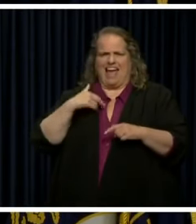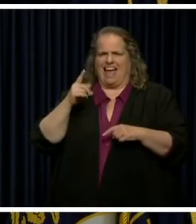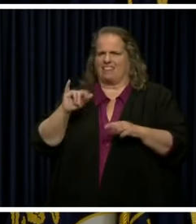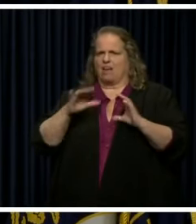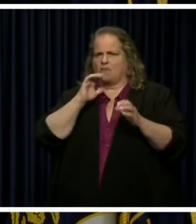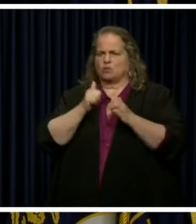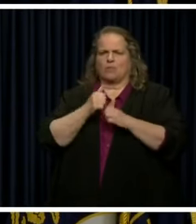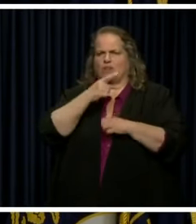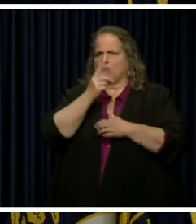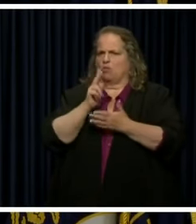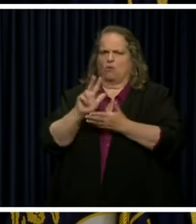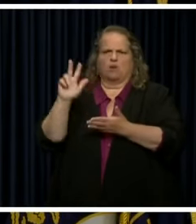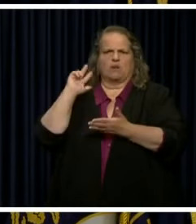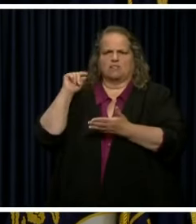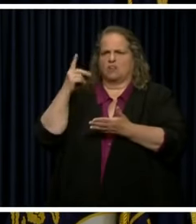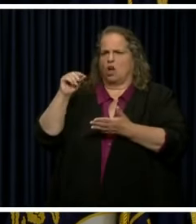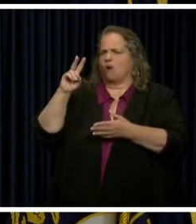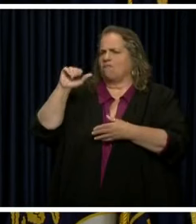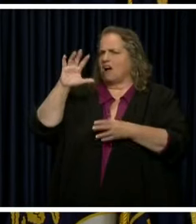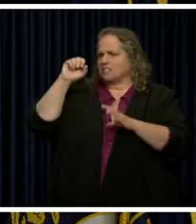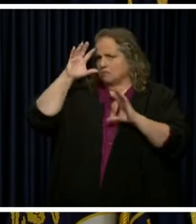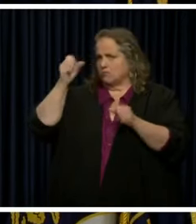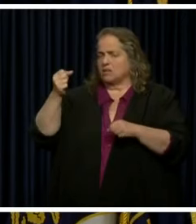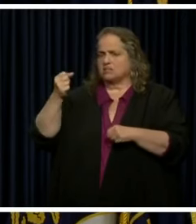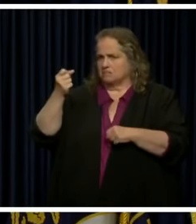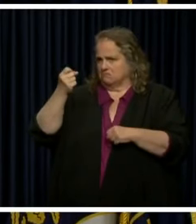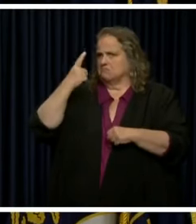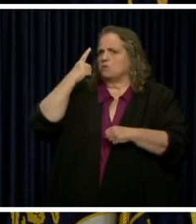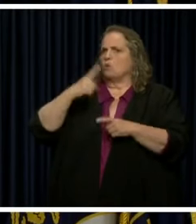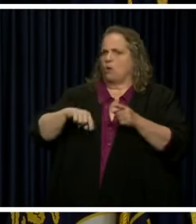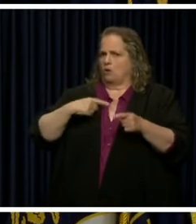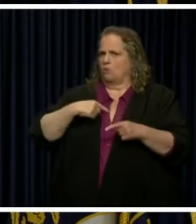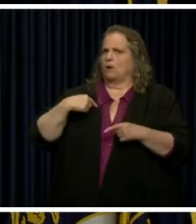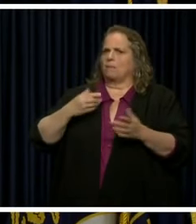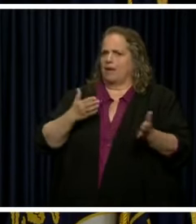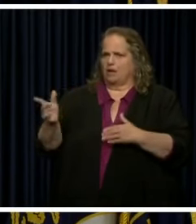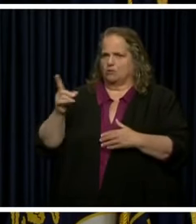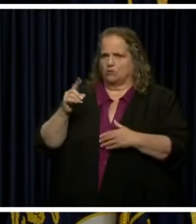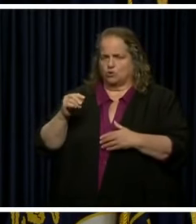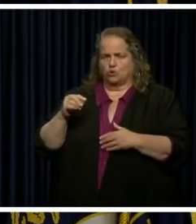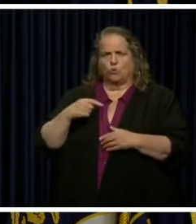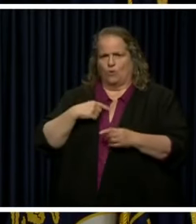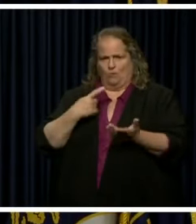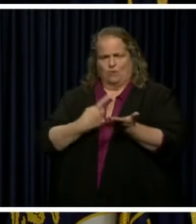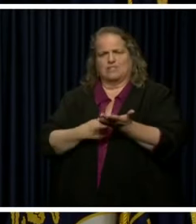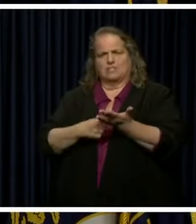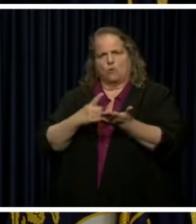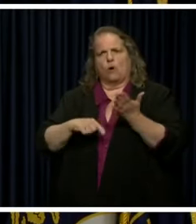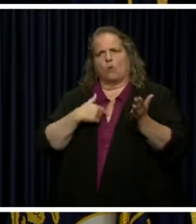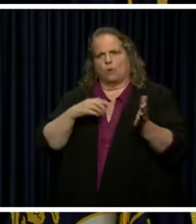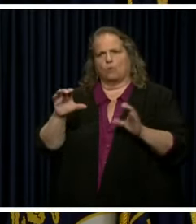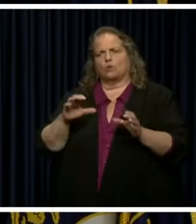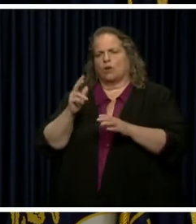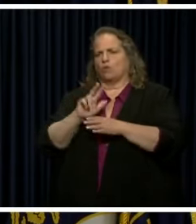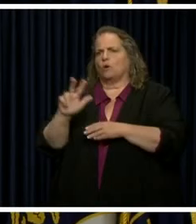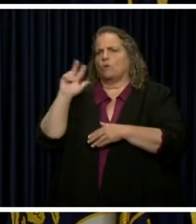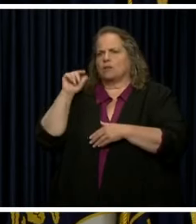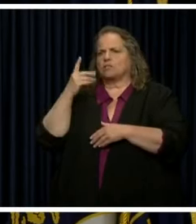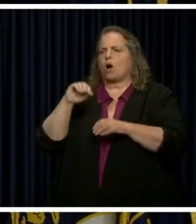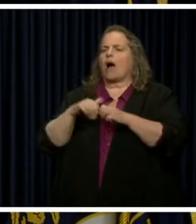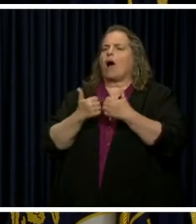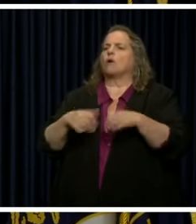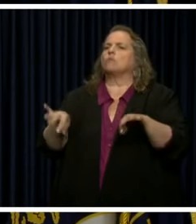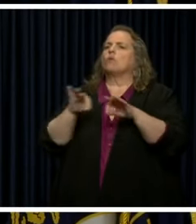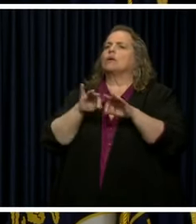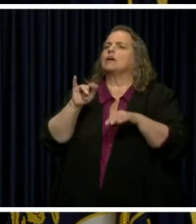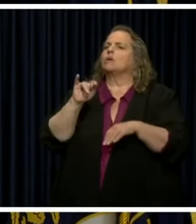were on the same page about what we were doing, and at the time talked about what we were doing even 3 weeks ago, how important it was and how